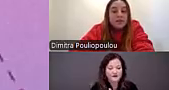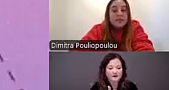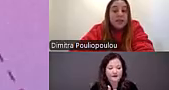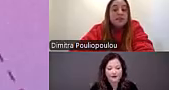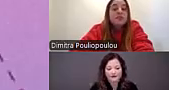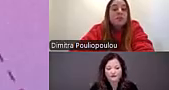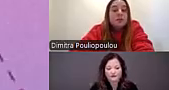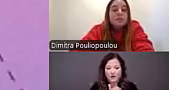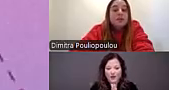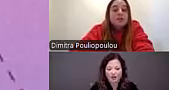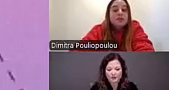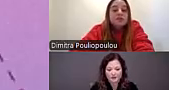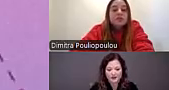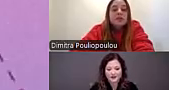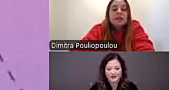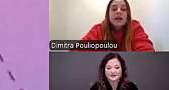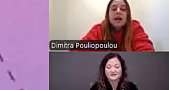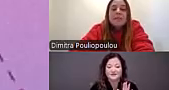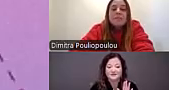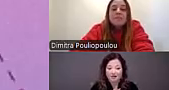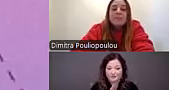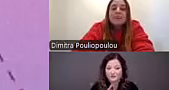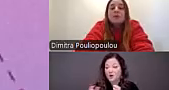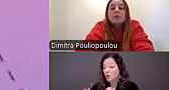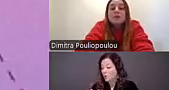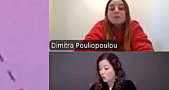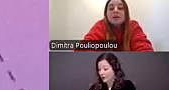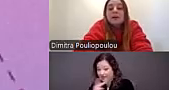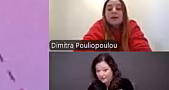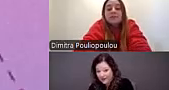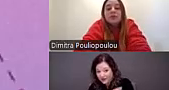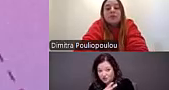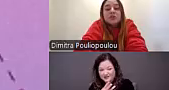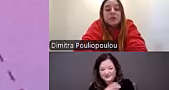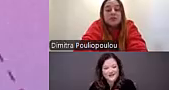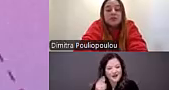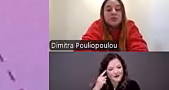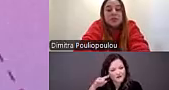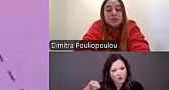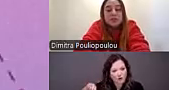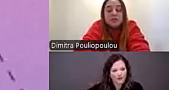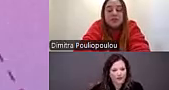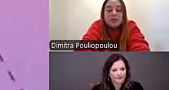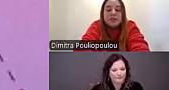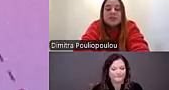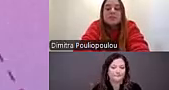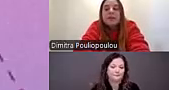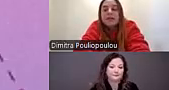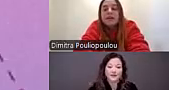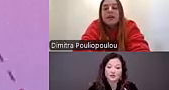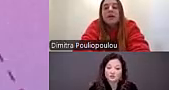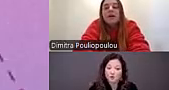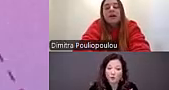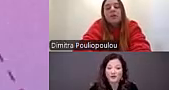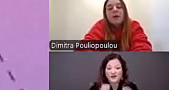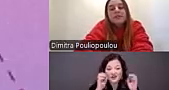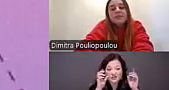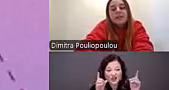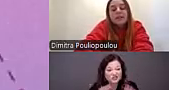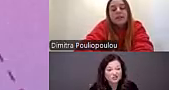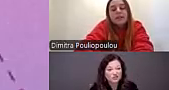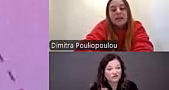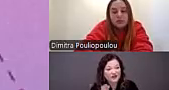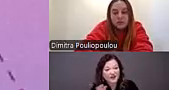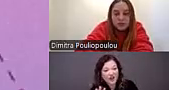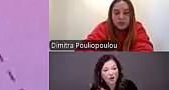designed with and for patients. The program opens with 2 educational videos explaining